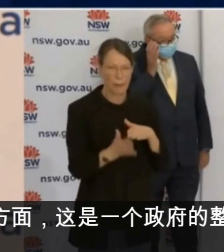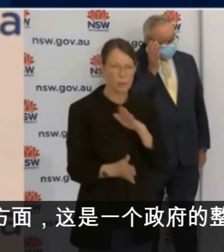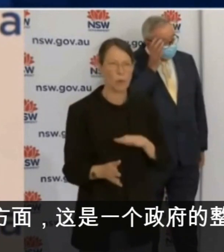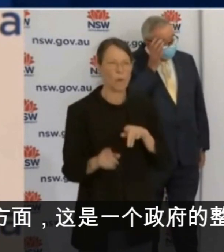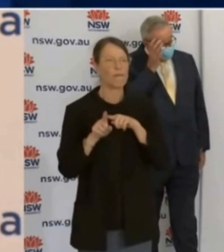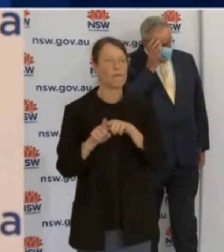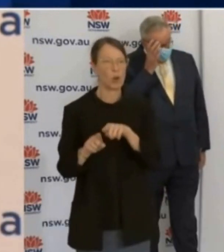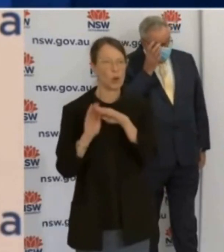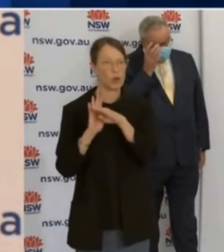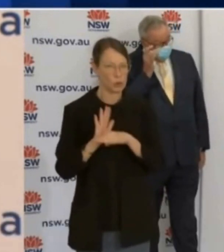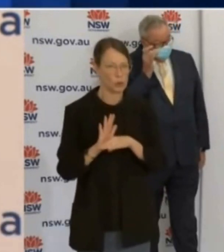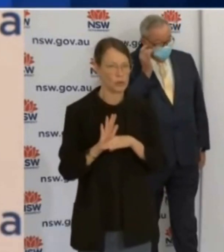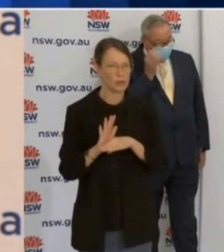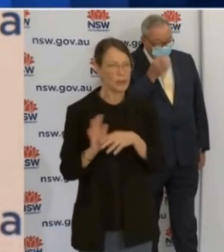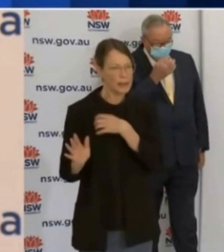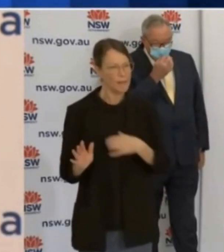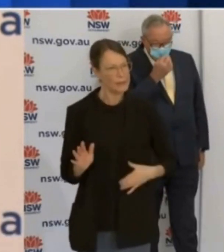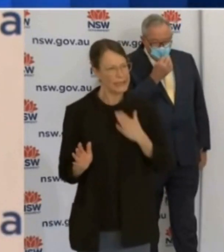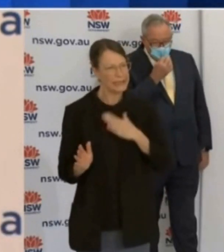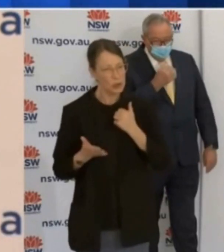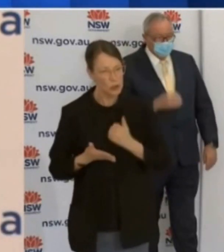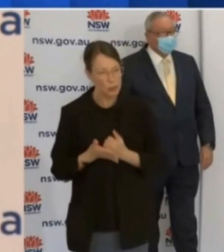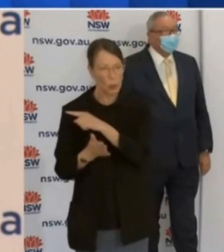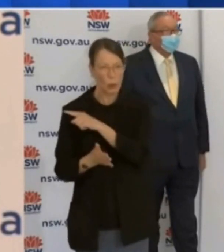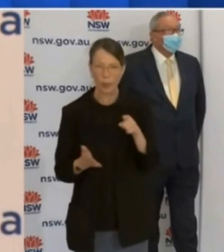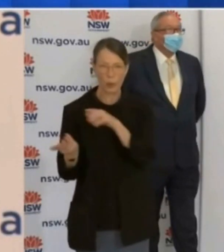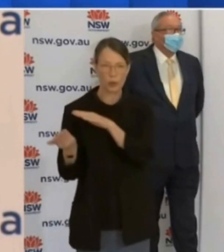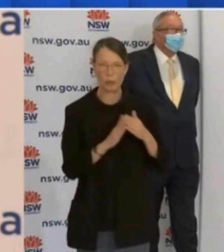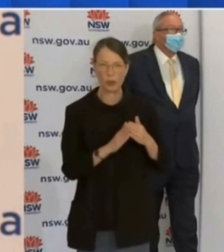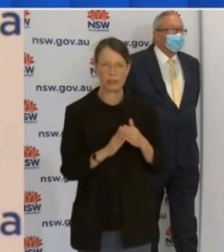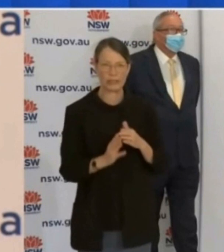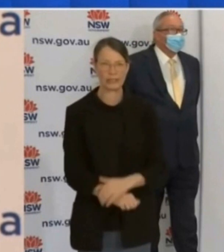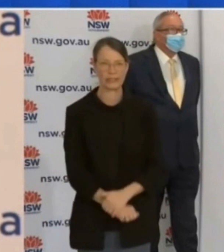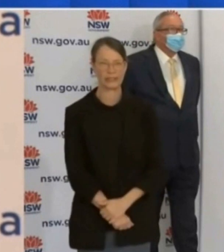in terms of supporting those communities adhere to the public health advice.